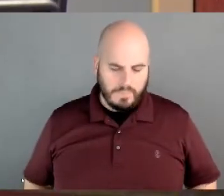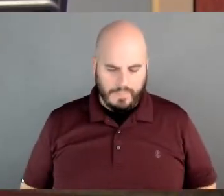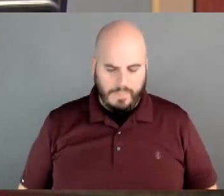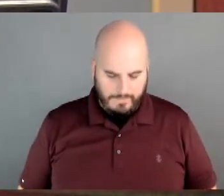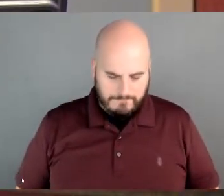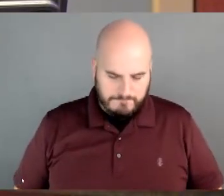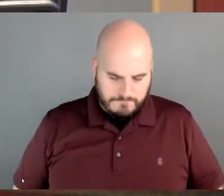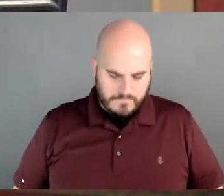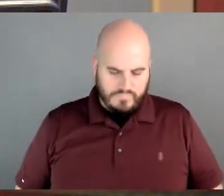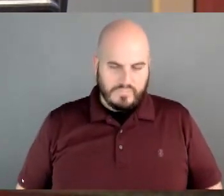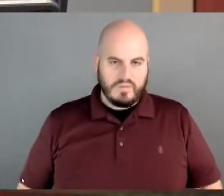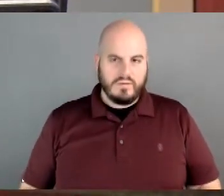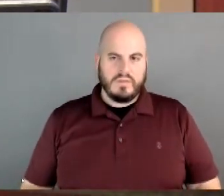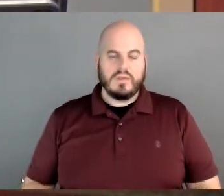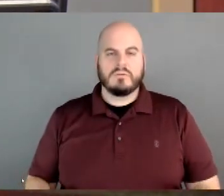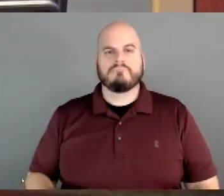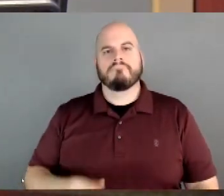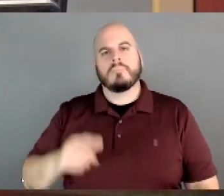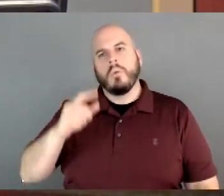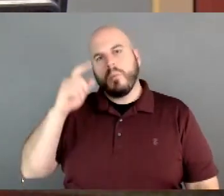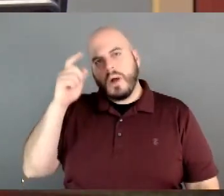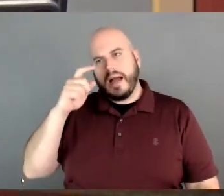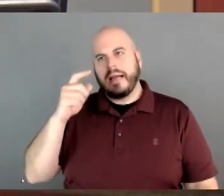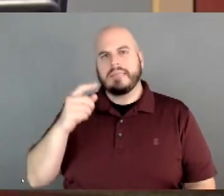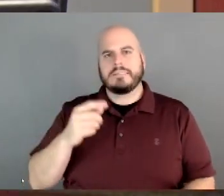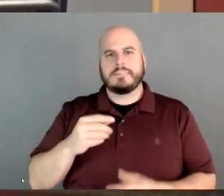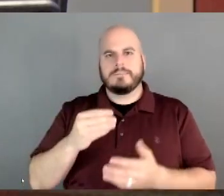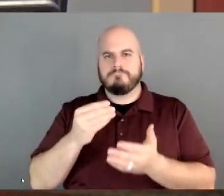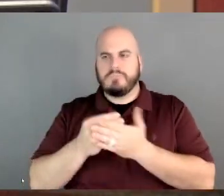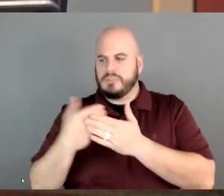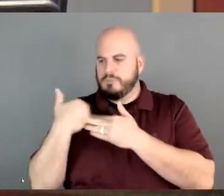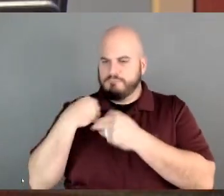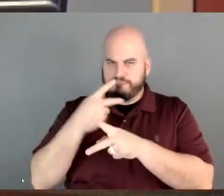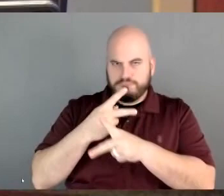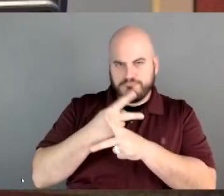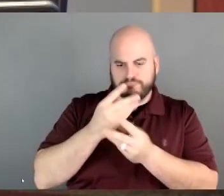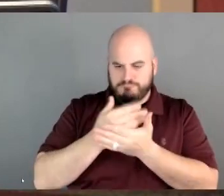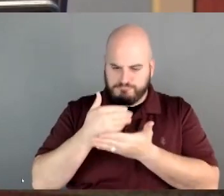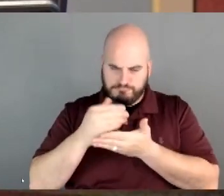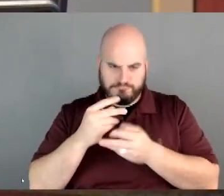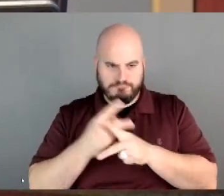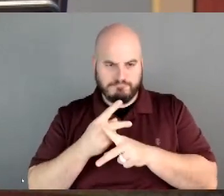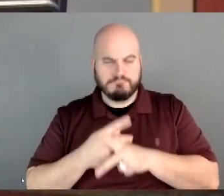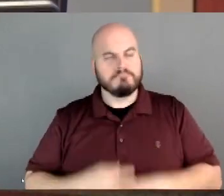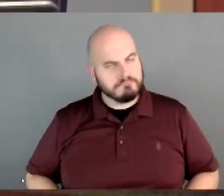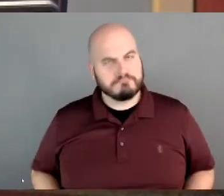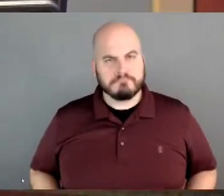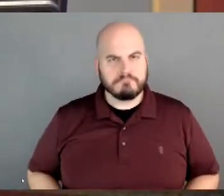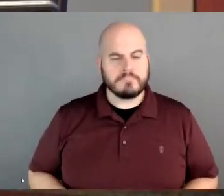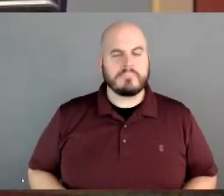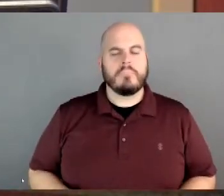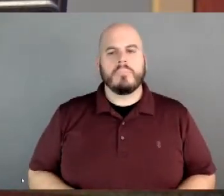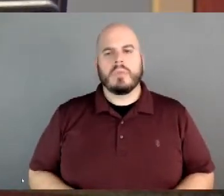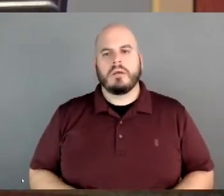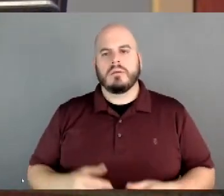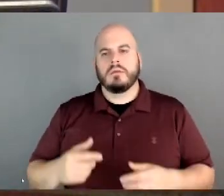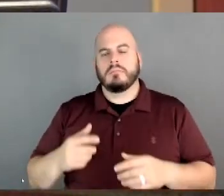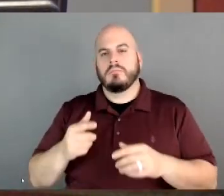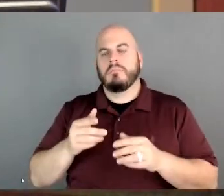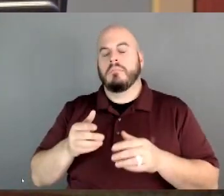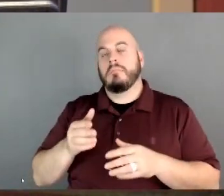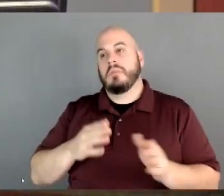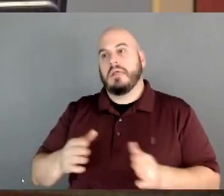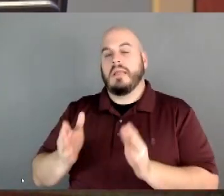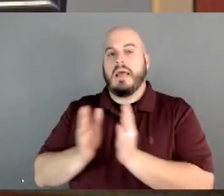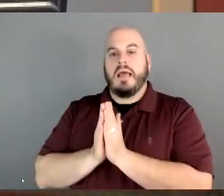fiscally sound. So we appreciate those things. I was gonna ask a question, and then I realized with the privatization, it may not be